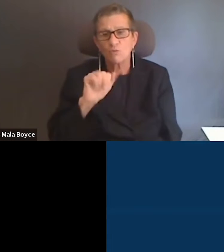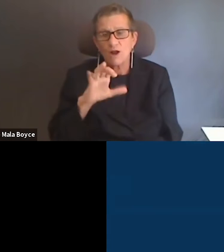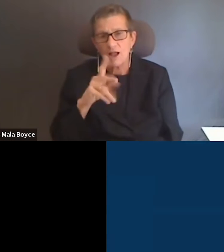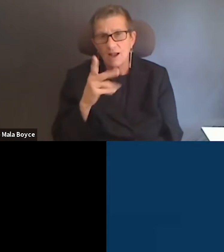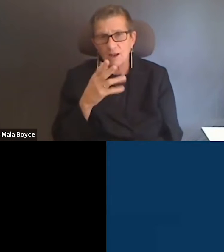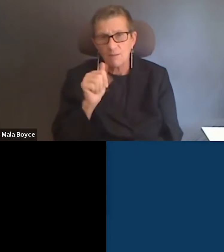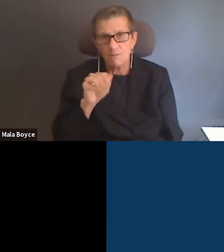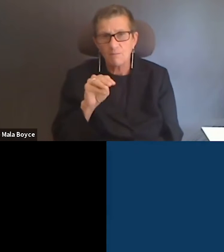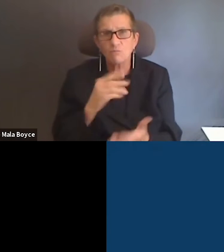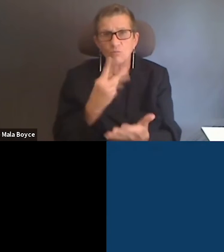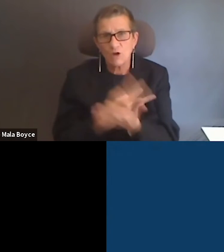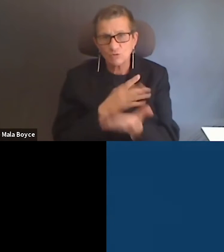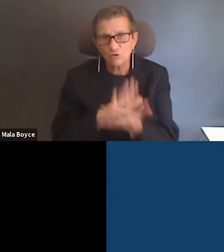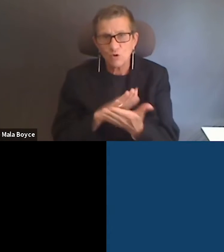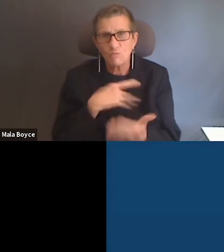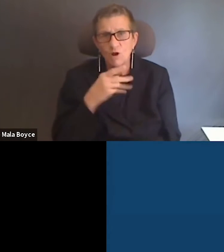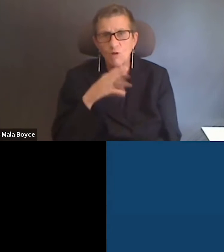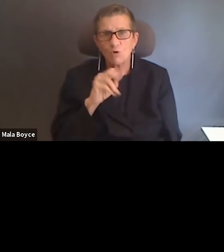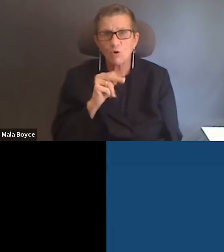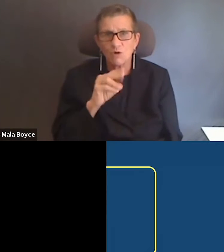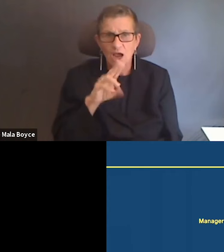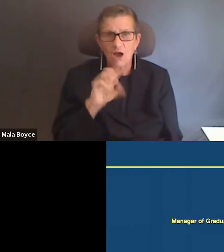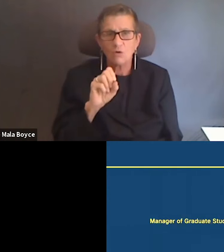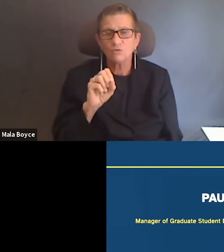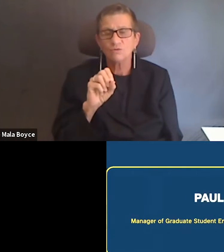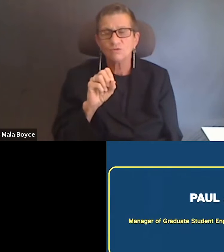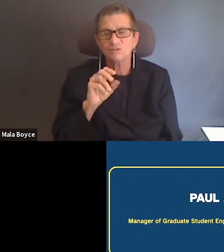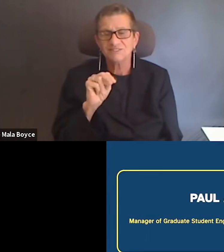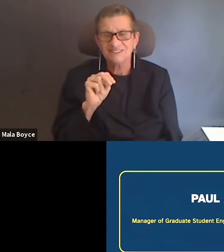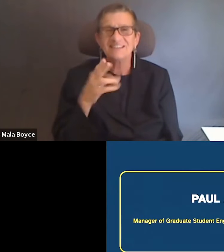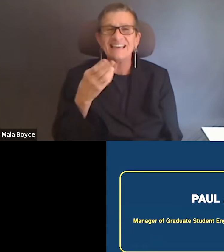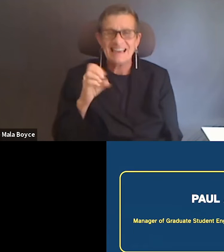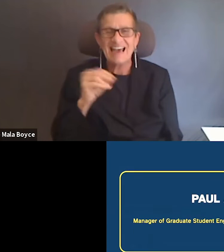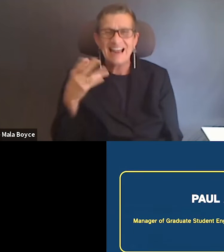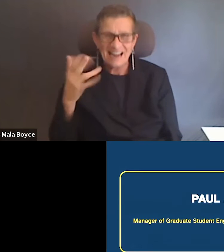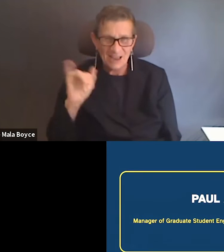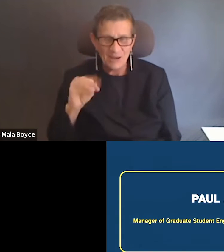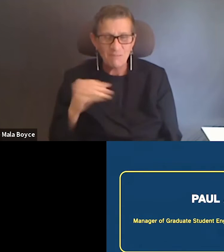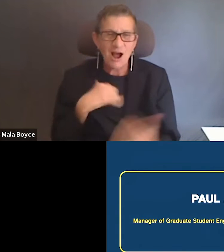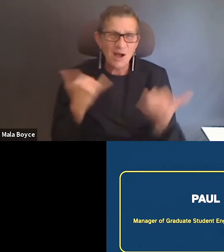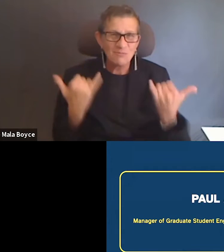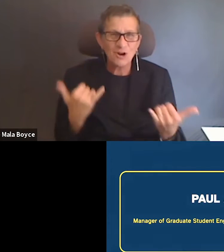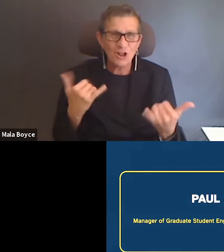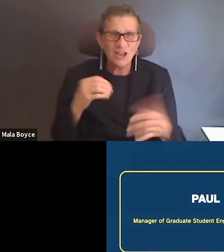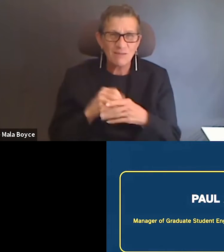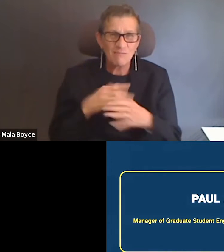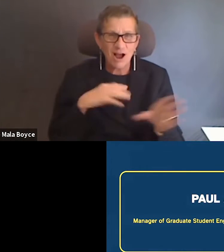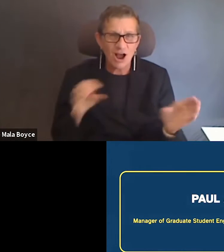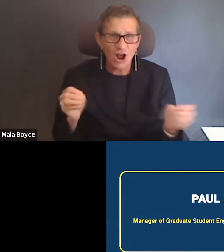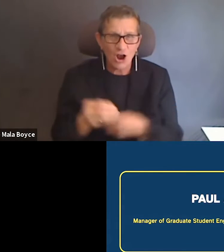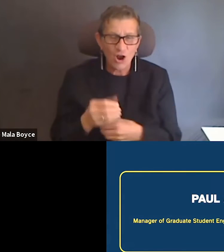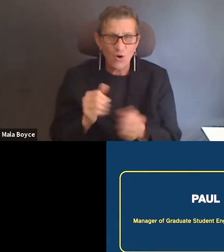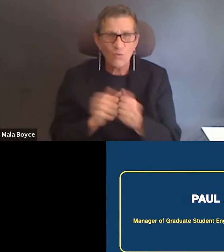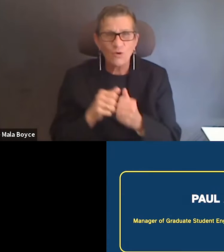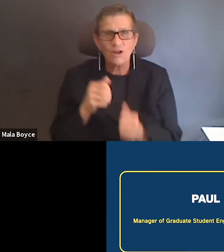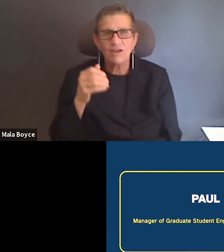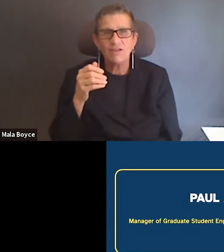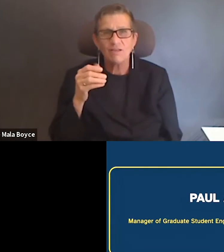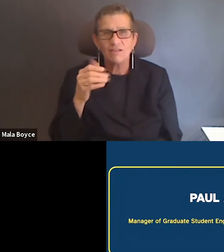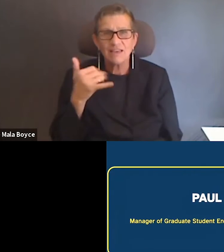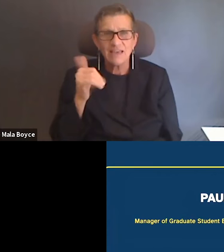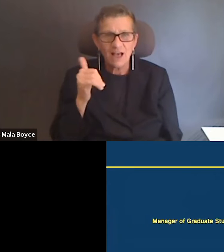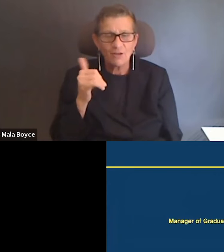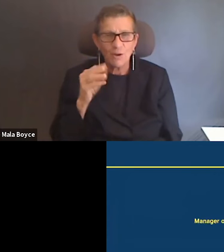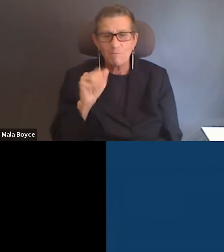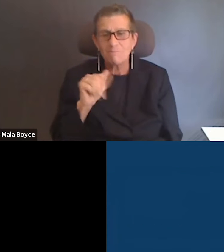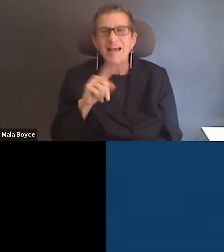My pronouns are he and him. I am currently in my office with a Zoom background that is